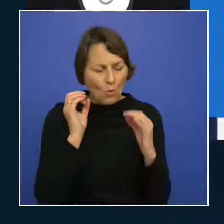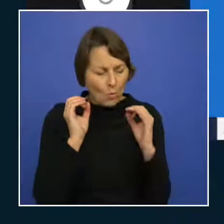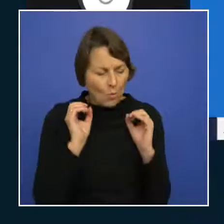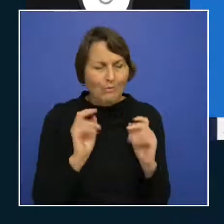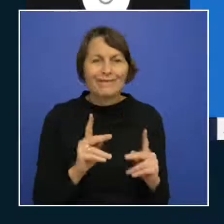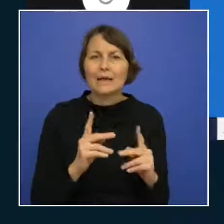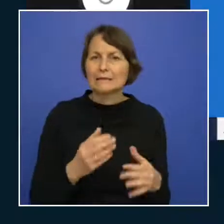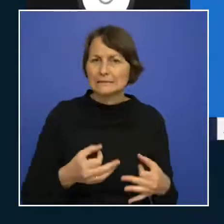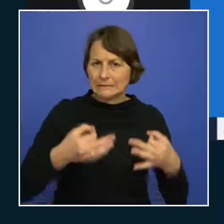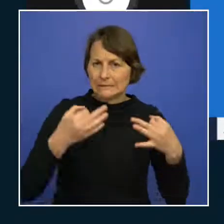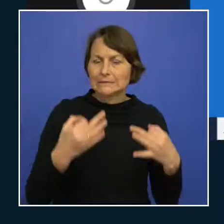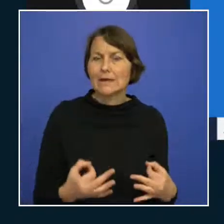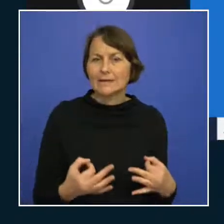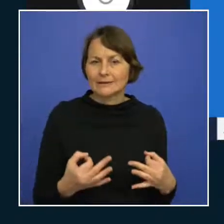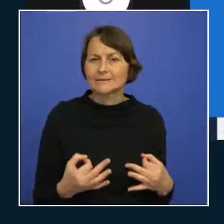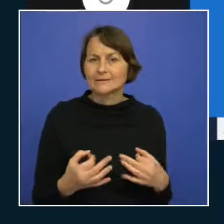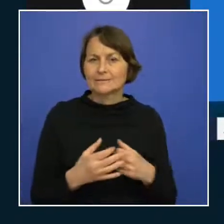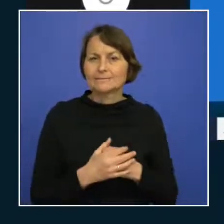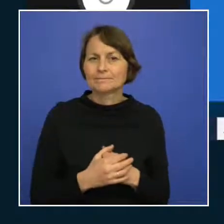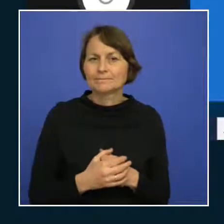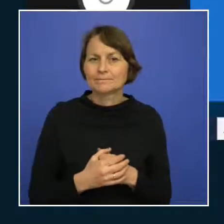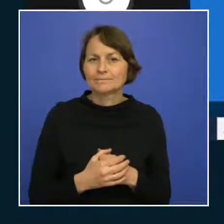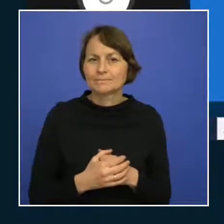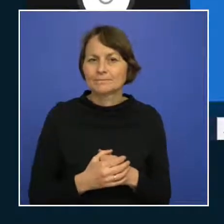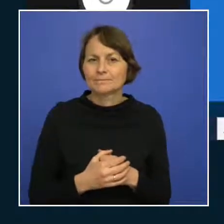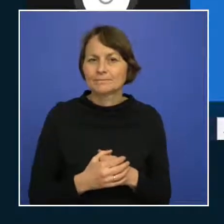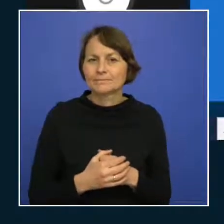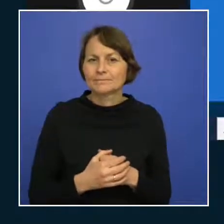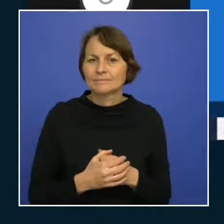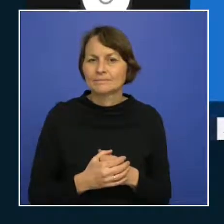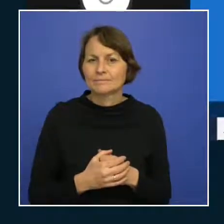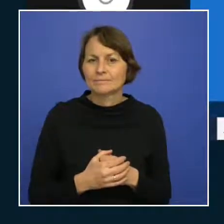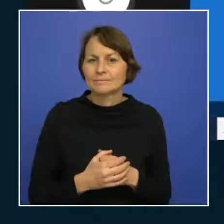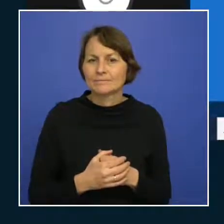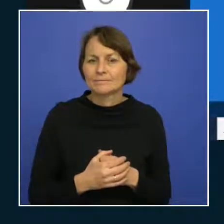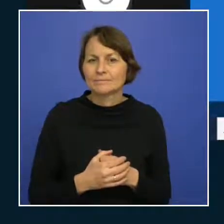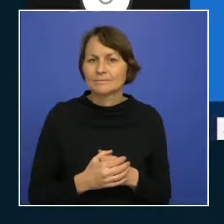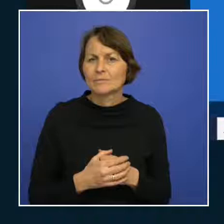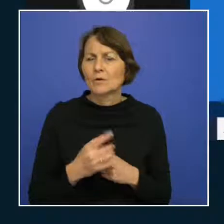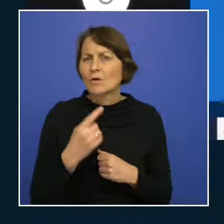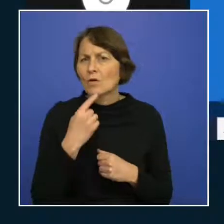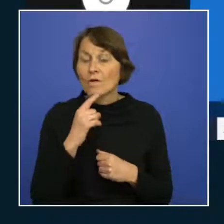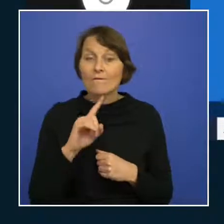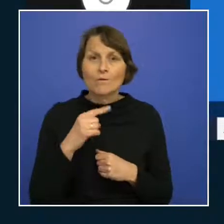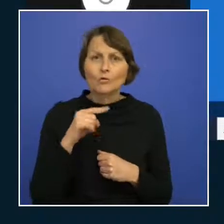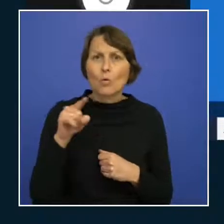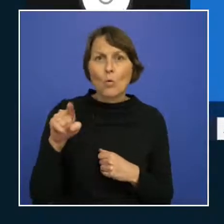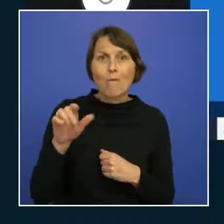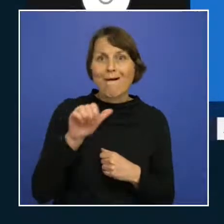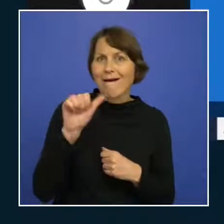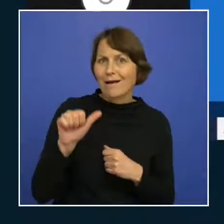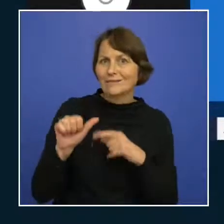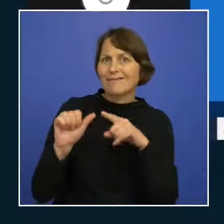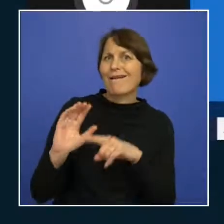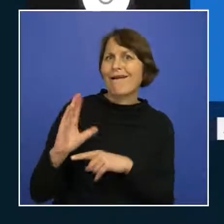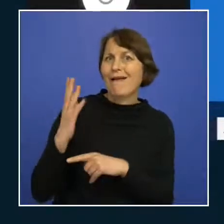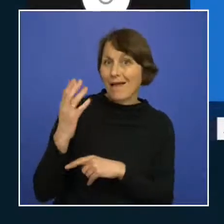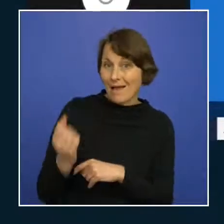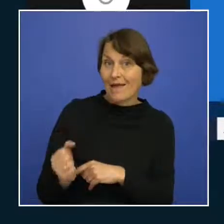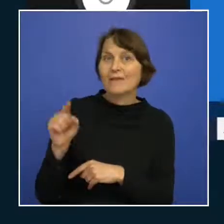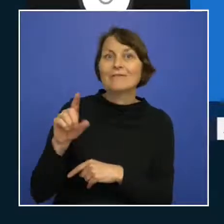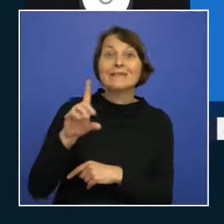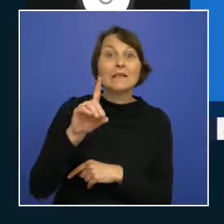we just, leverage on the best database out there within Azure, which is, Azure Cosmos